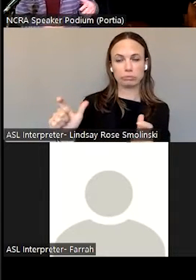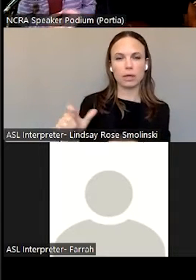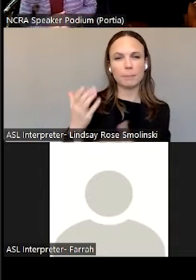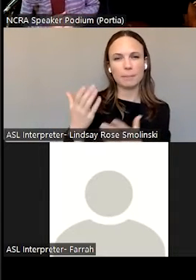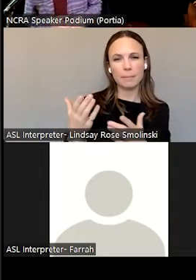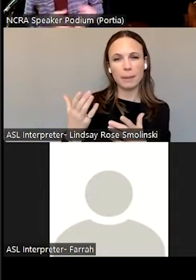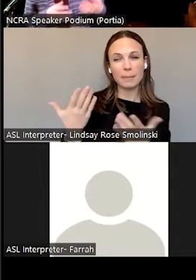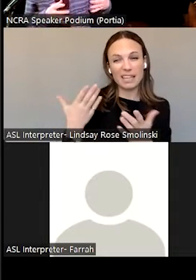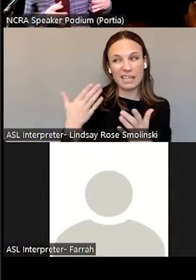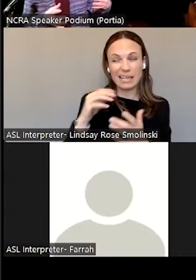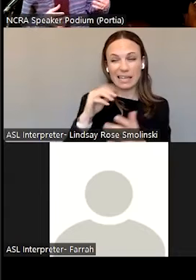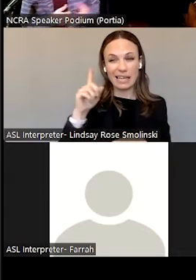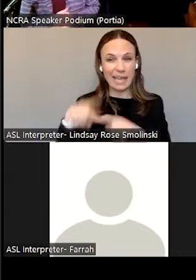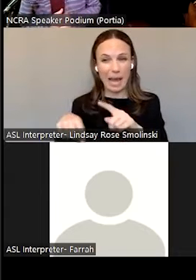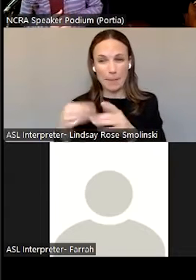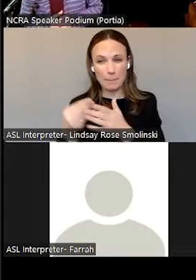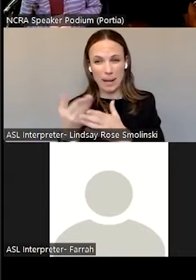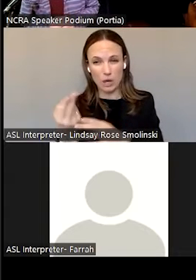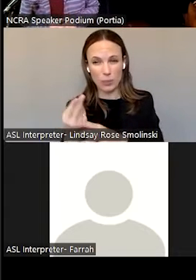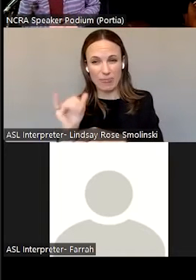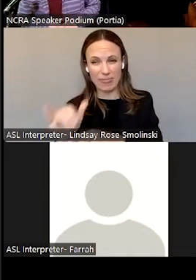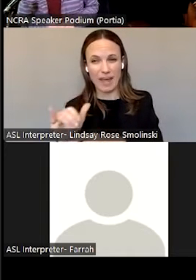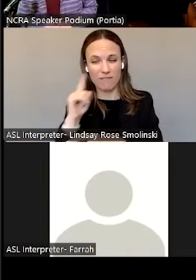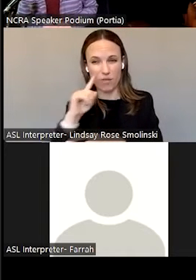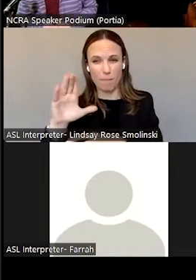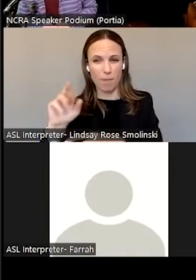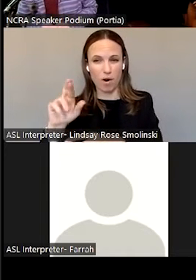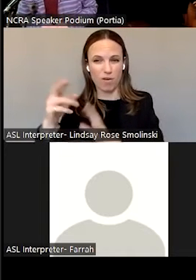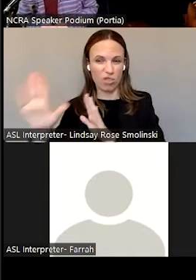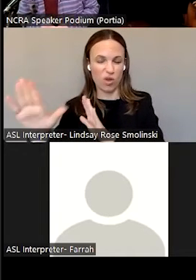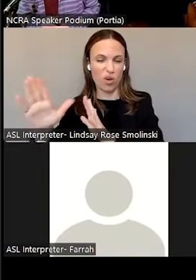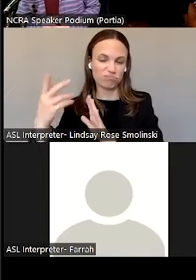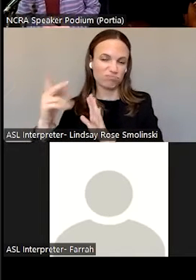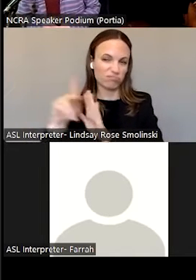against regulations for them to be using that size. So